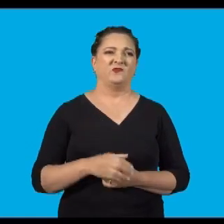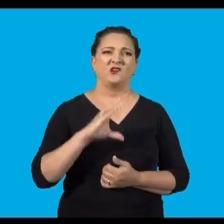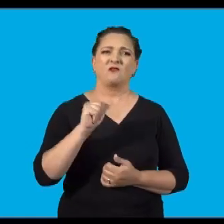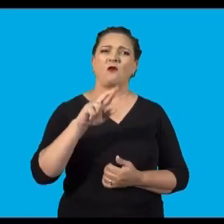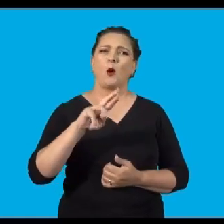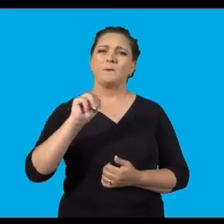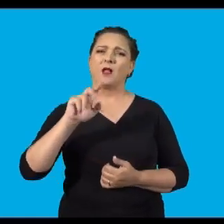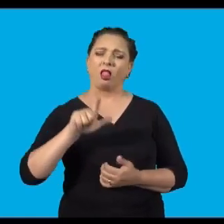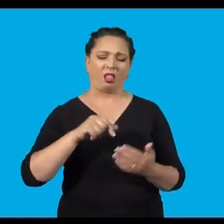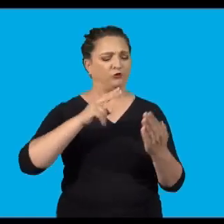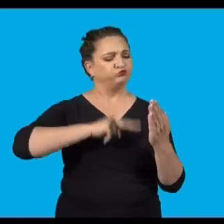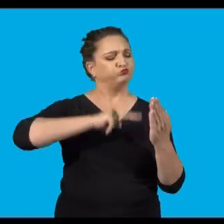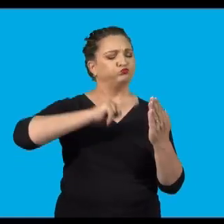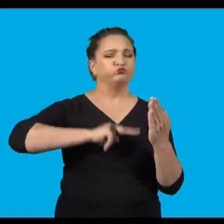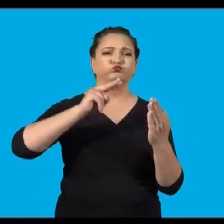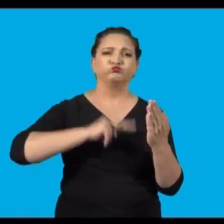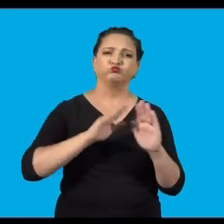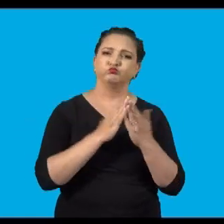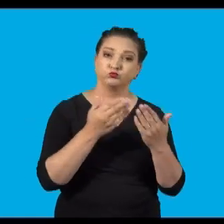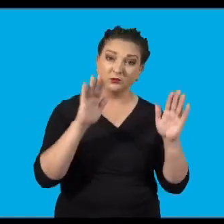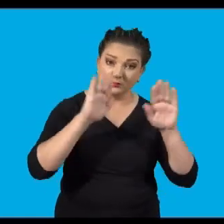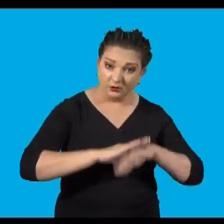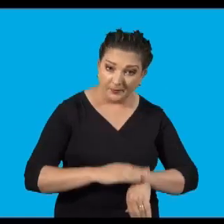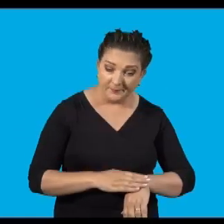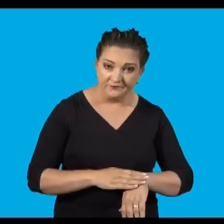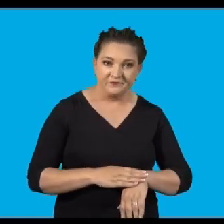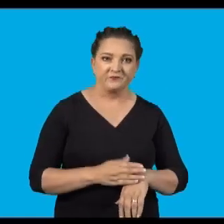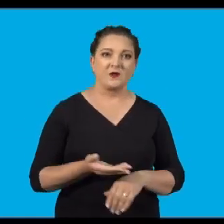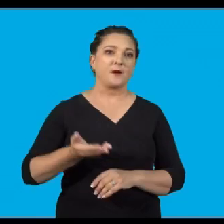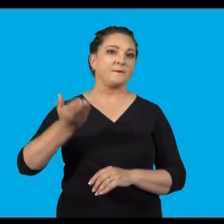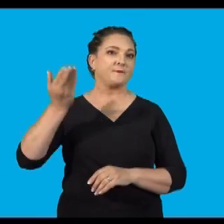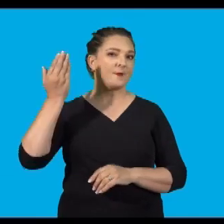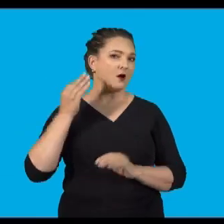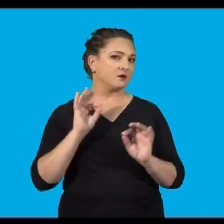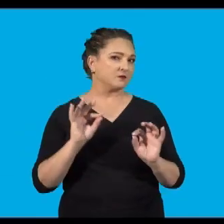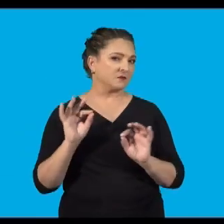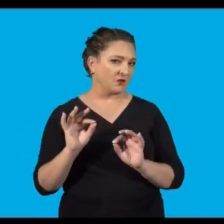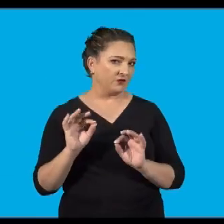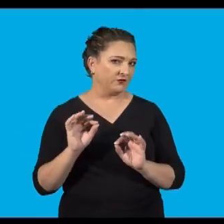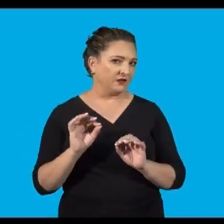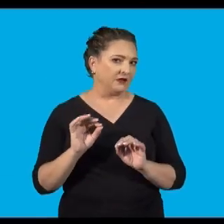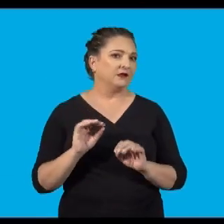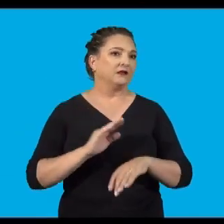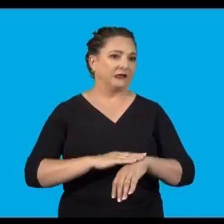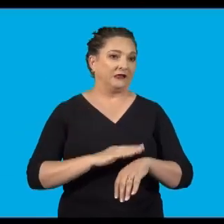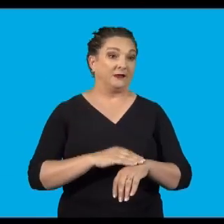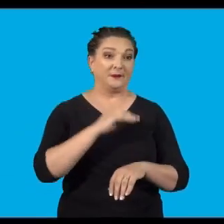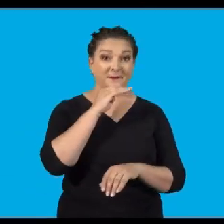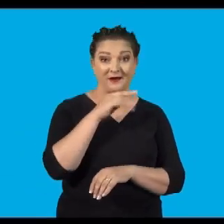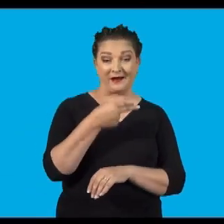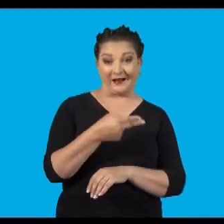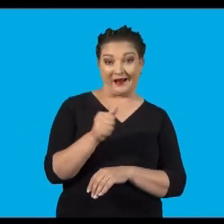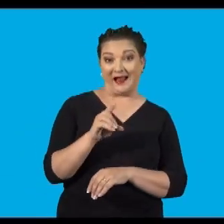swimming. Carmel reads her book at night. For the past perfect tense, remember there's our had